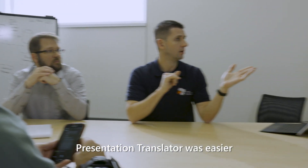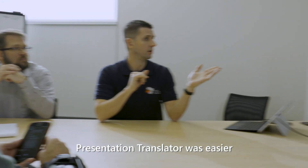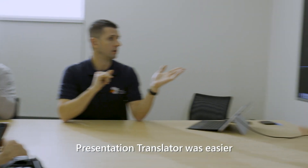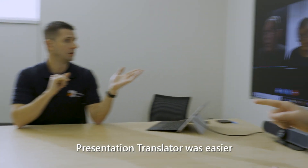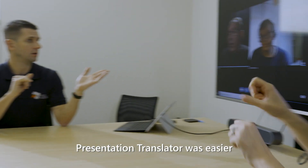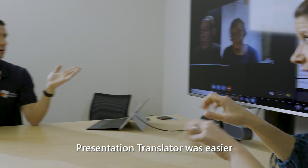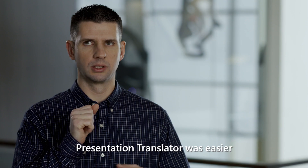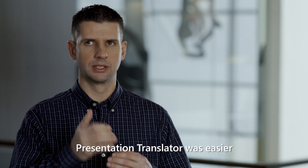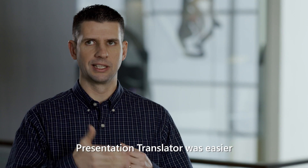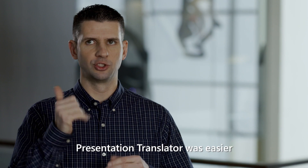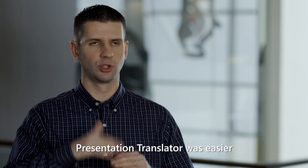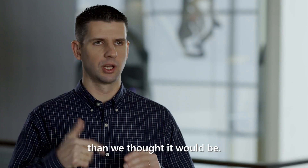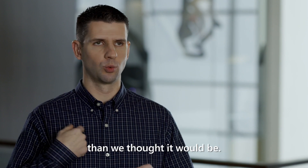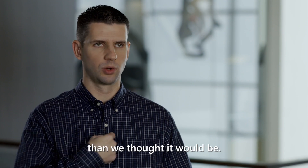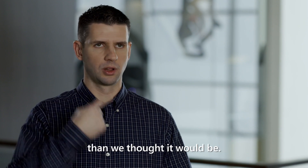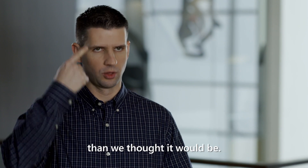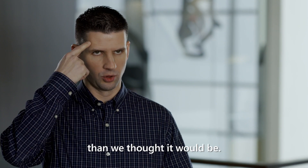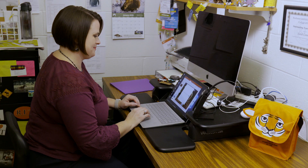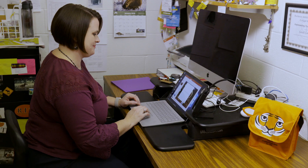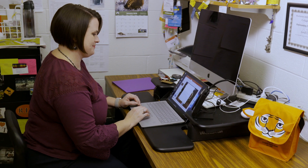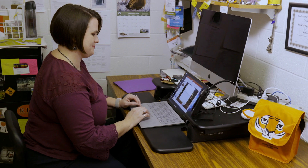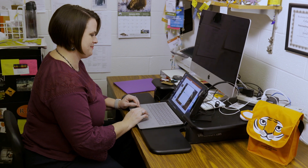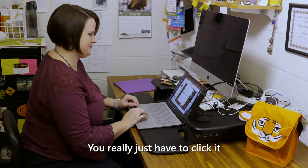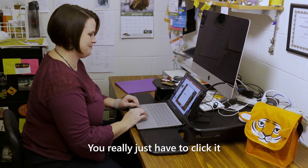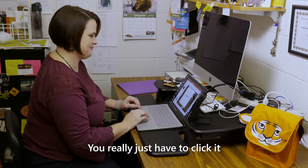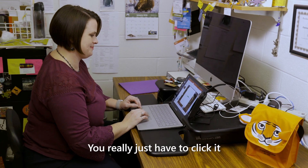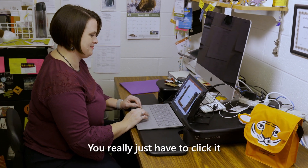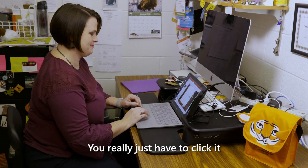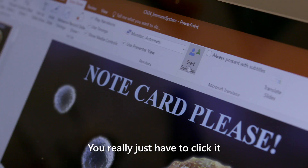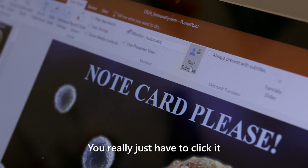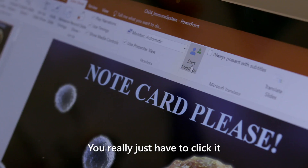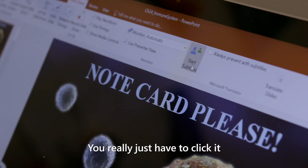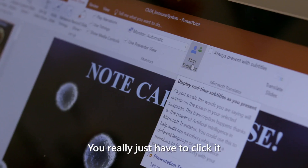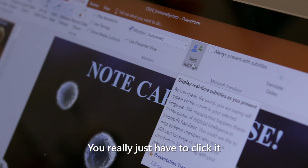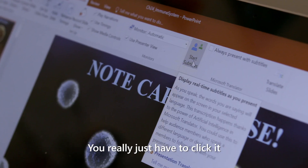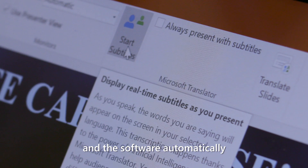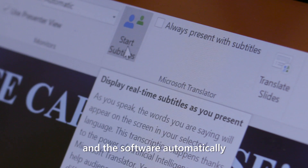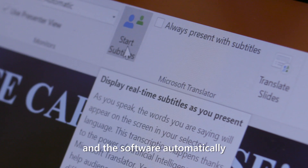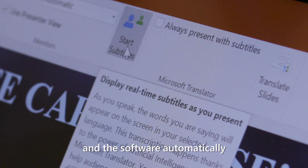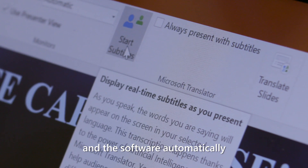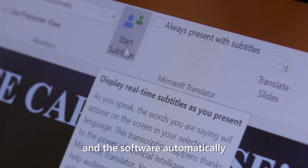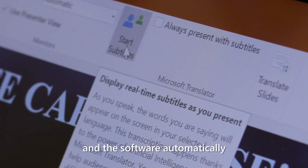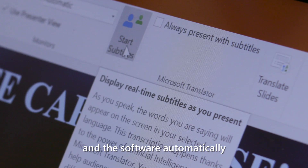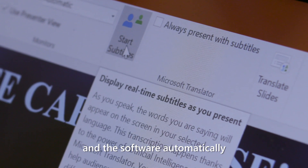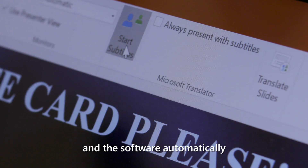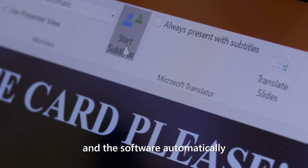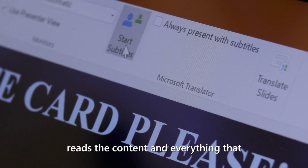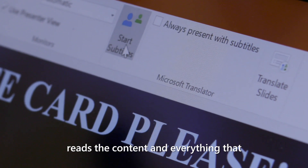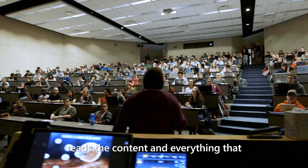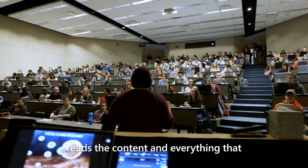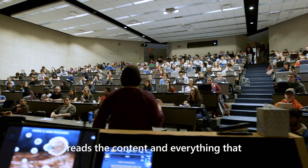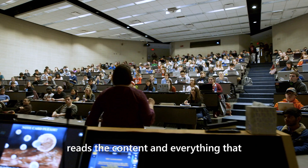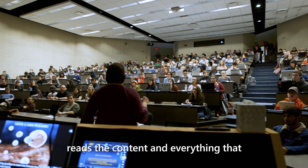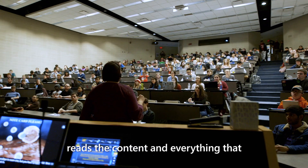Presentation Translator was easier than we thought it would be. You really just have to click it, and the software automatically